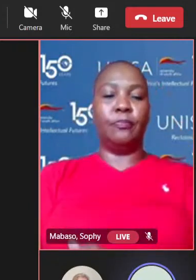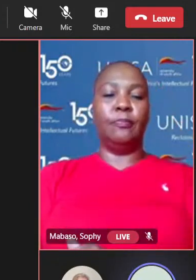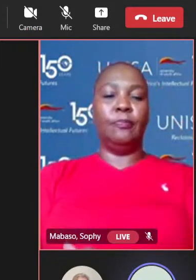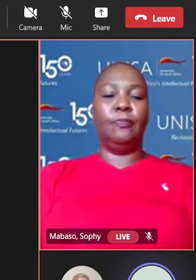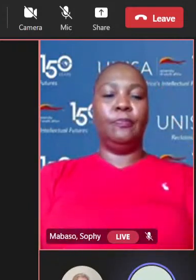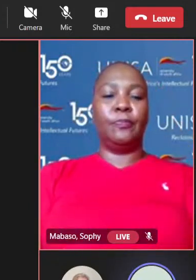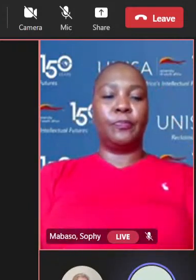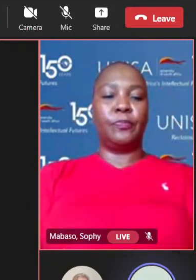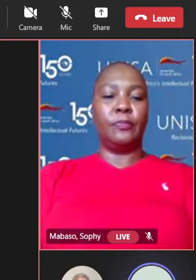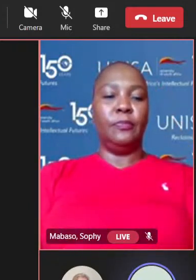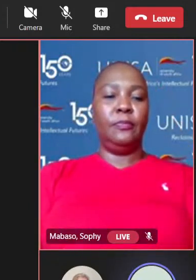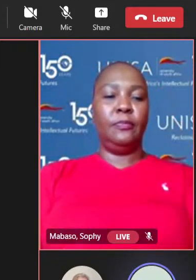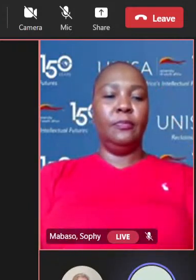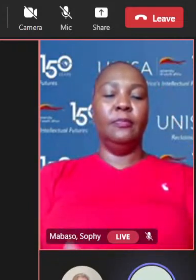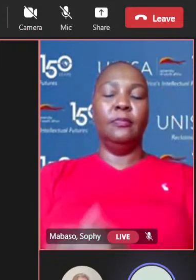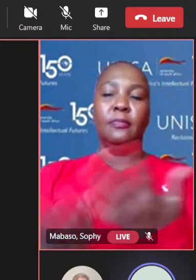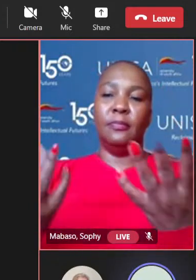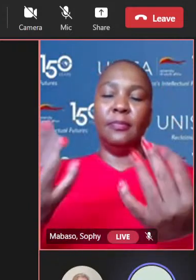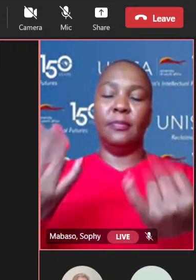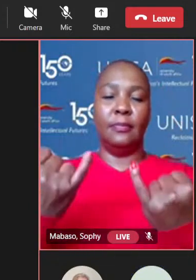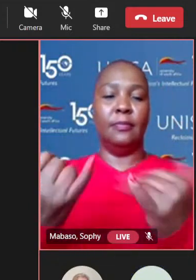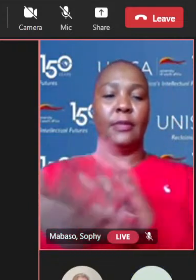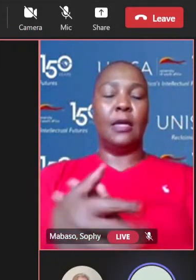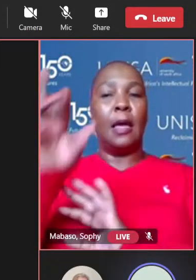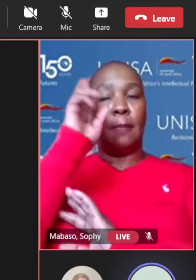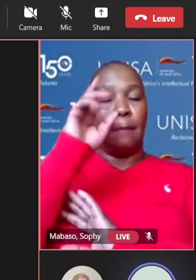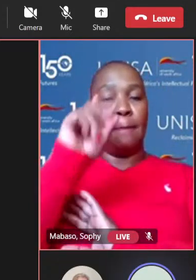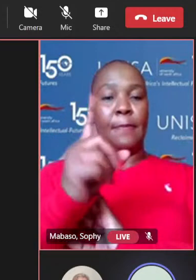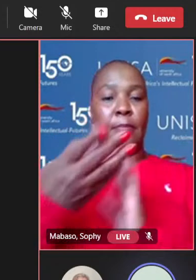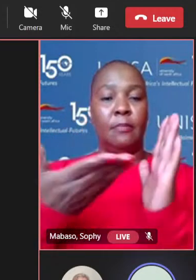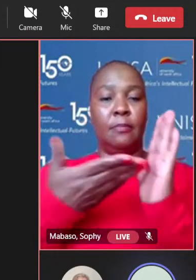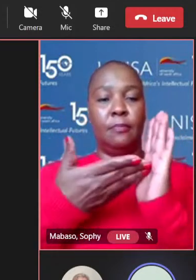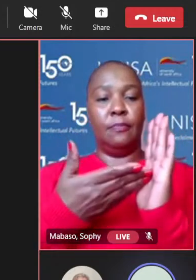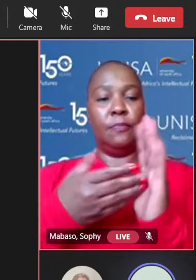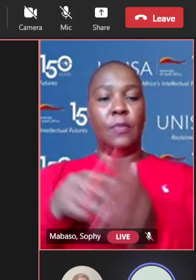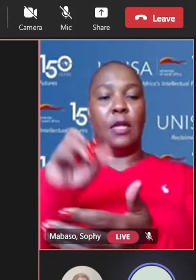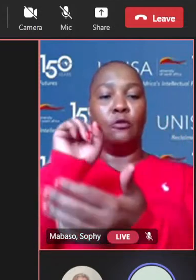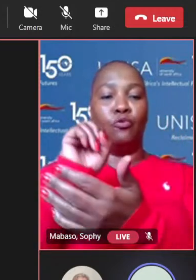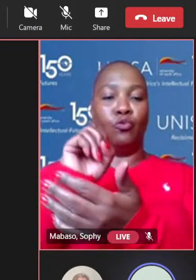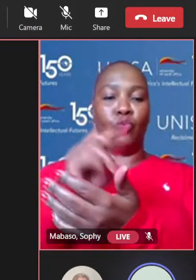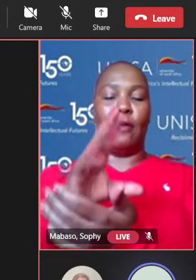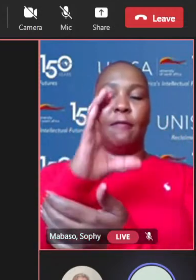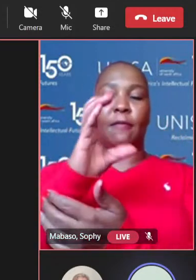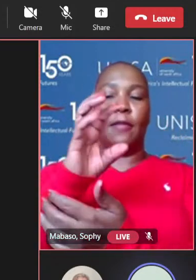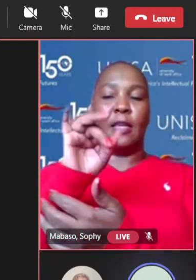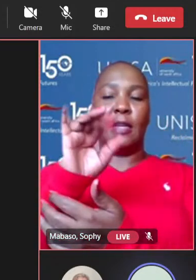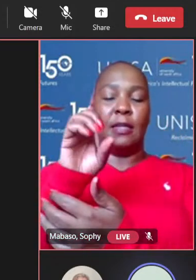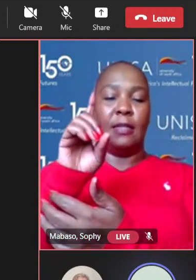module. Okay, now remember this: for a 12 credit module,